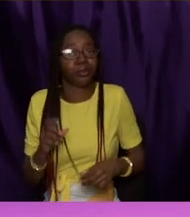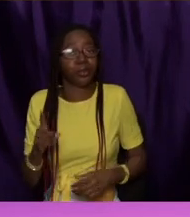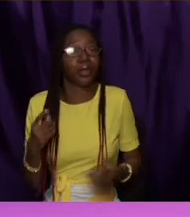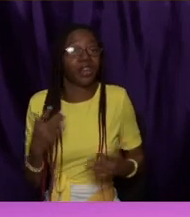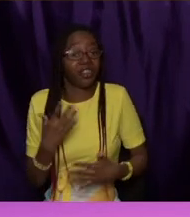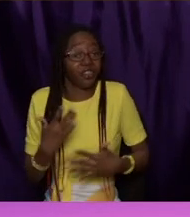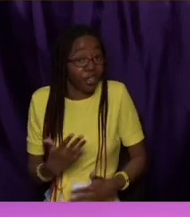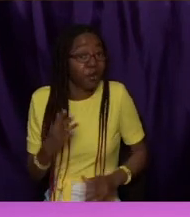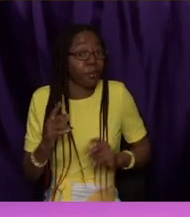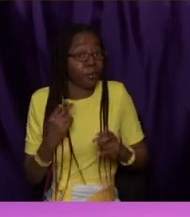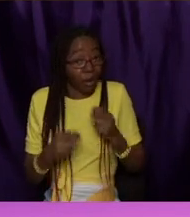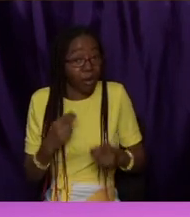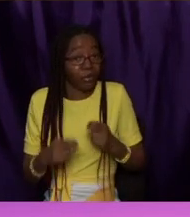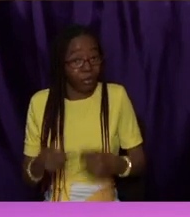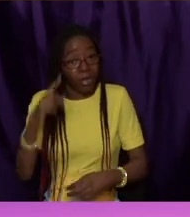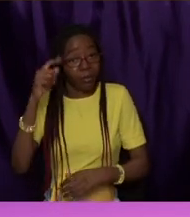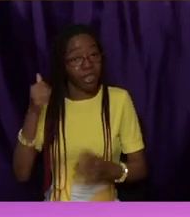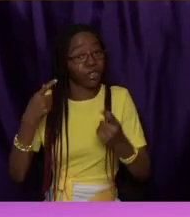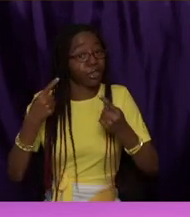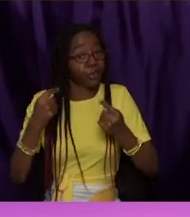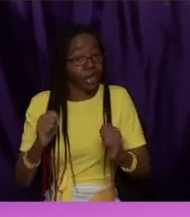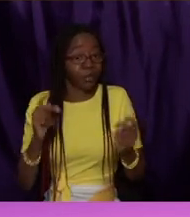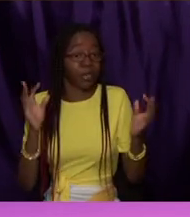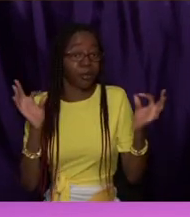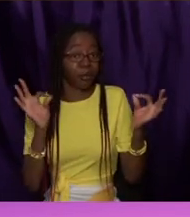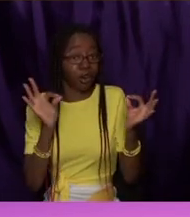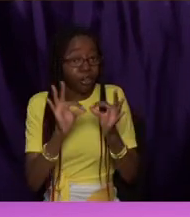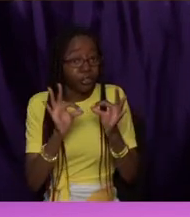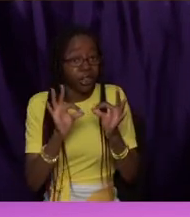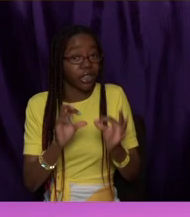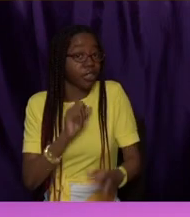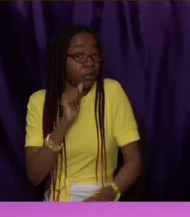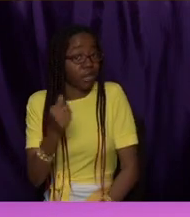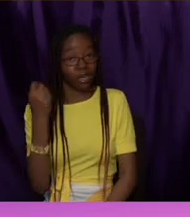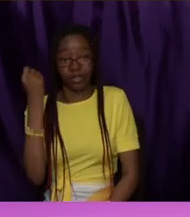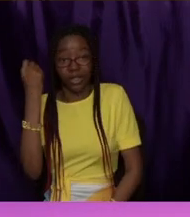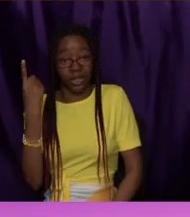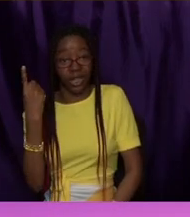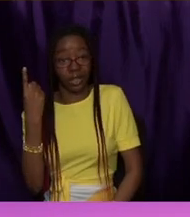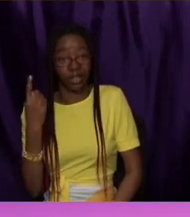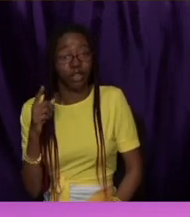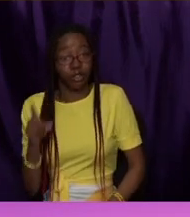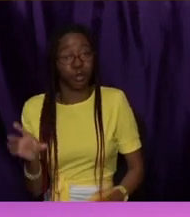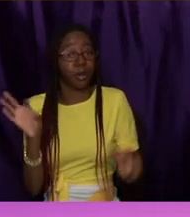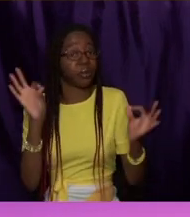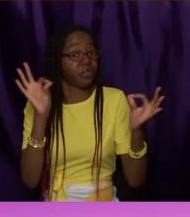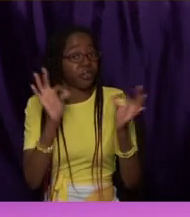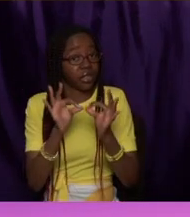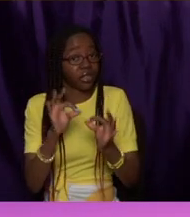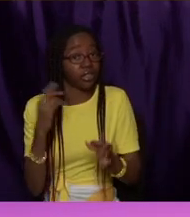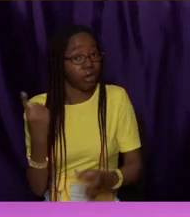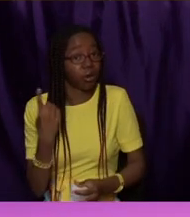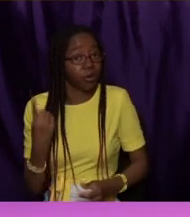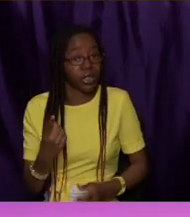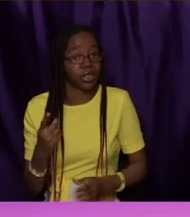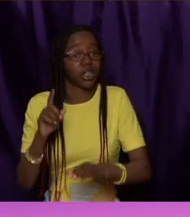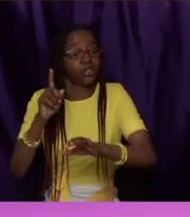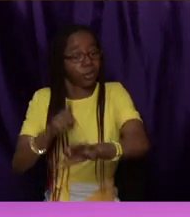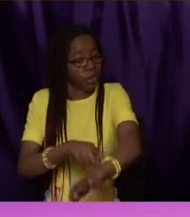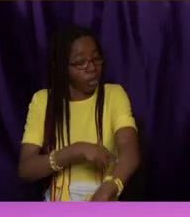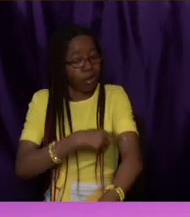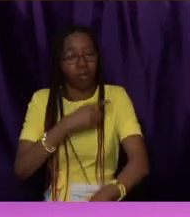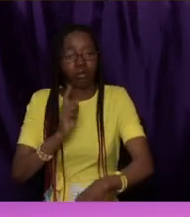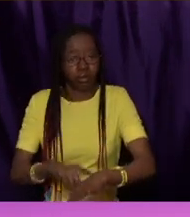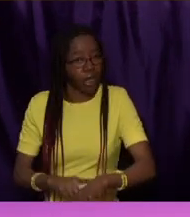fear problem because you're trying to be perfect and don't understand you're being perfected, so it takes you longer to get